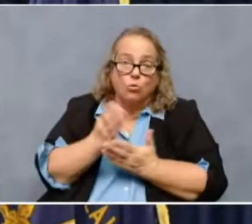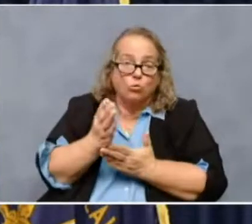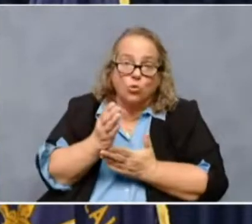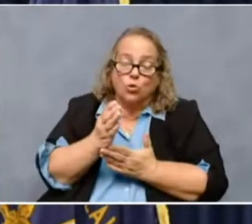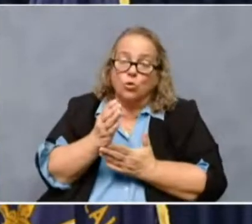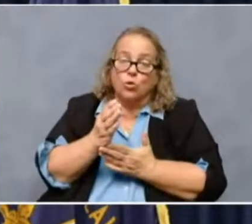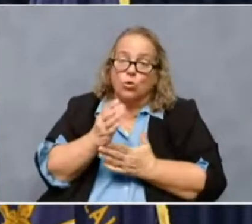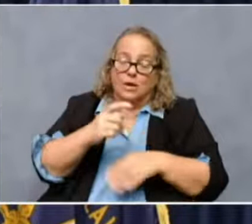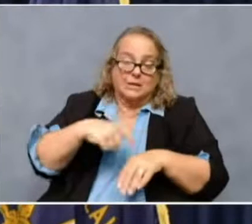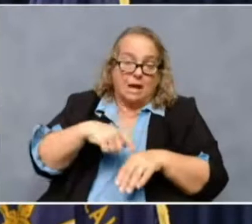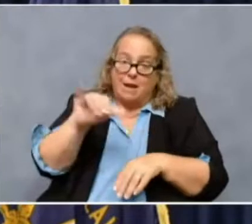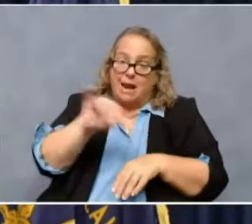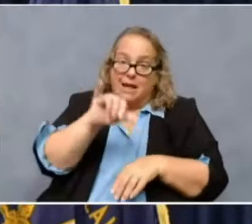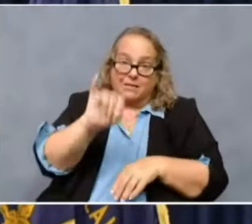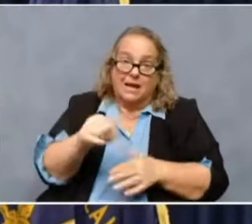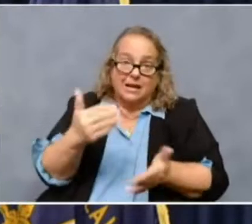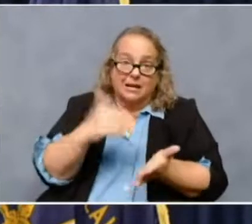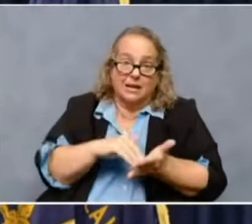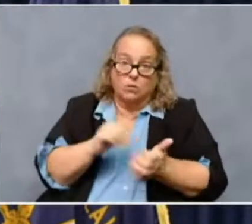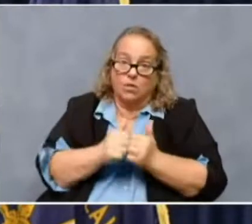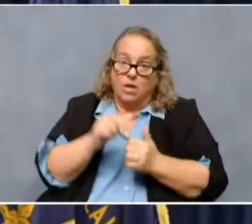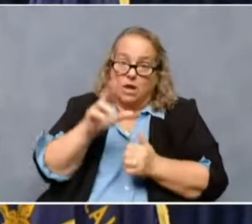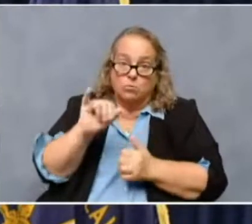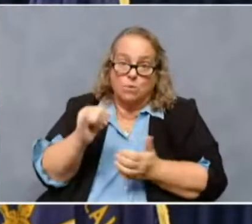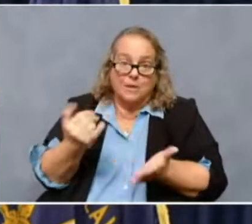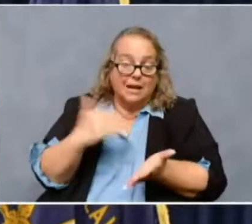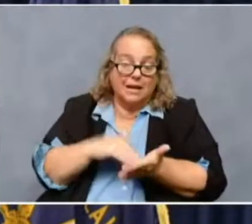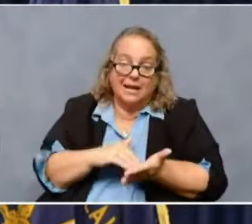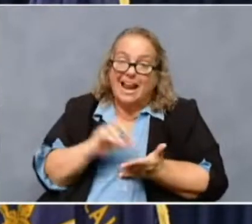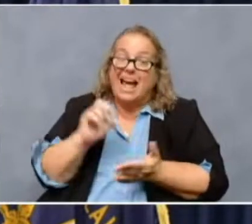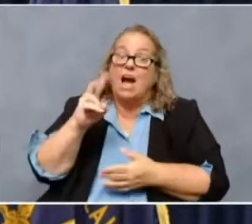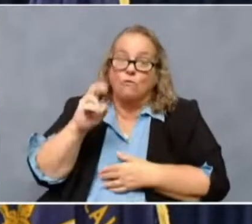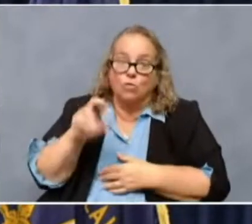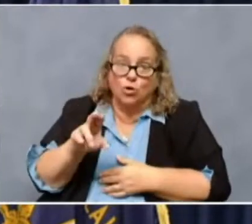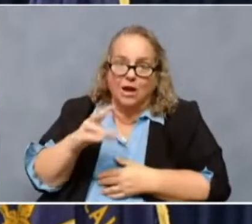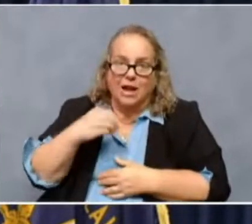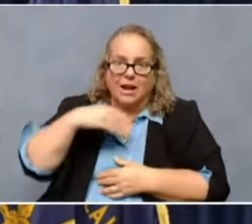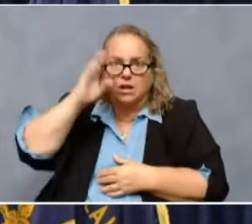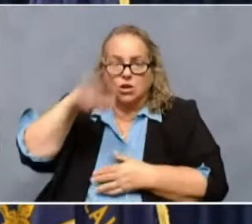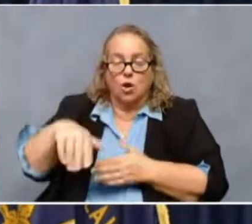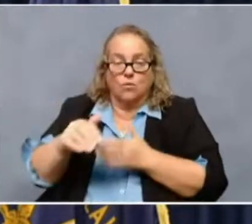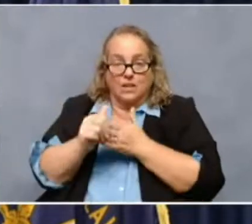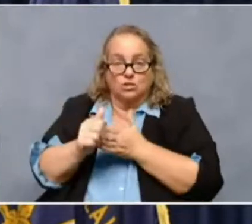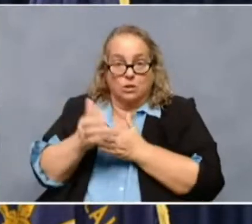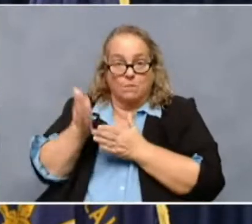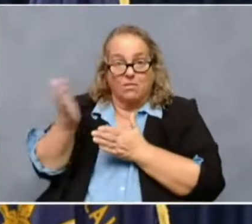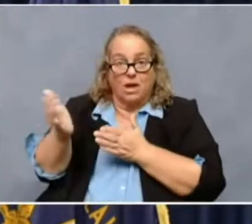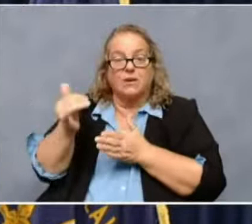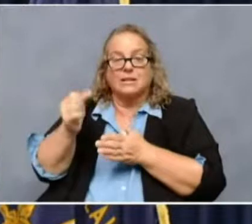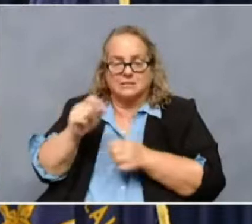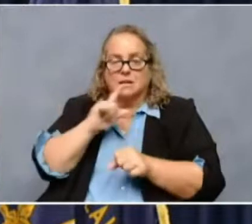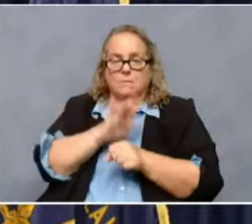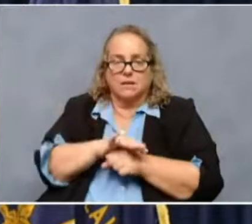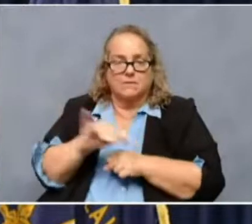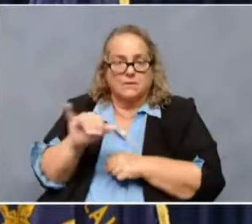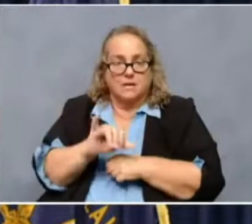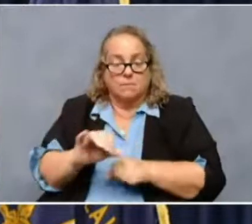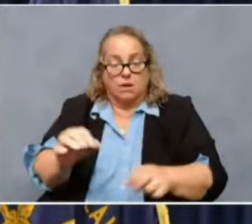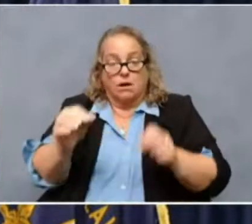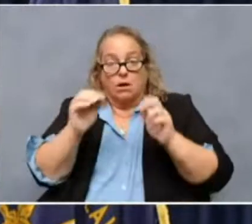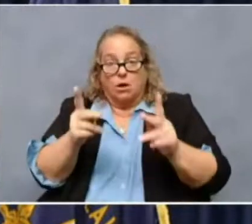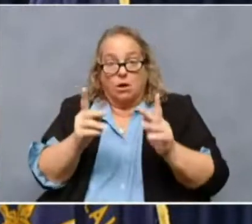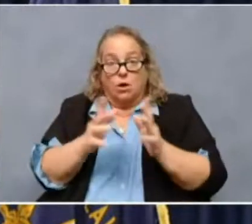this in unemployment ever again. And I know that the leadership there is committed to doing the same. All right.